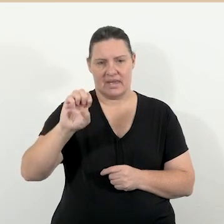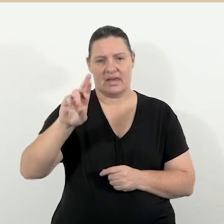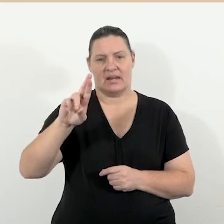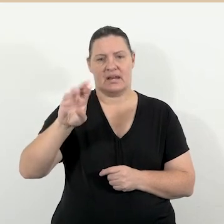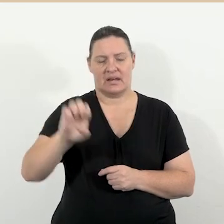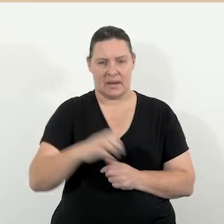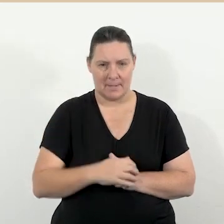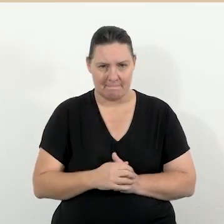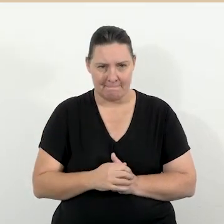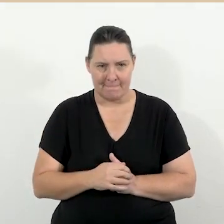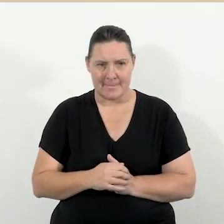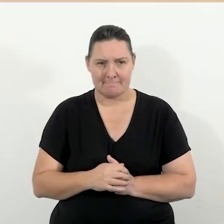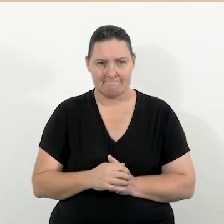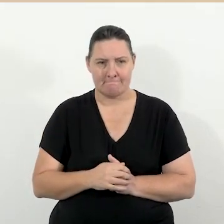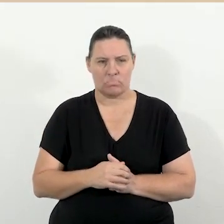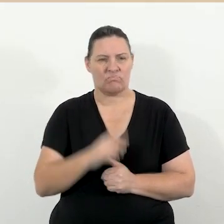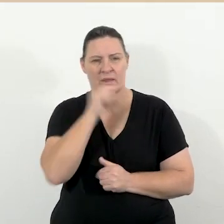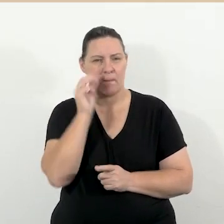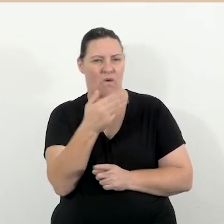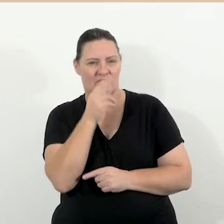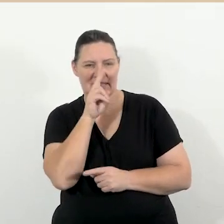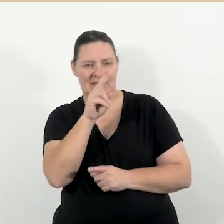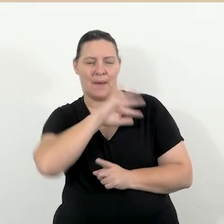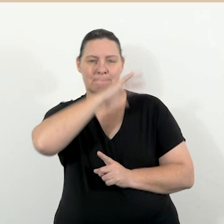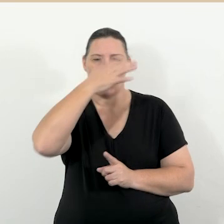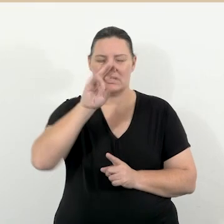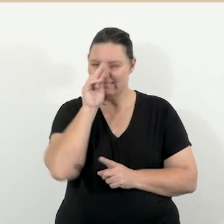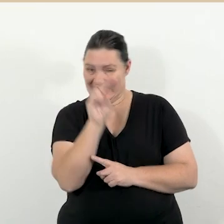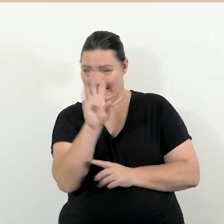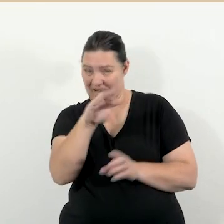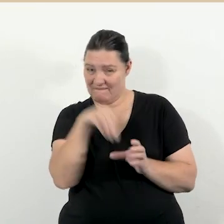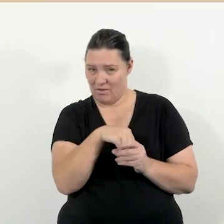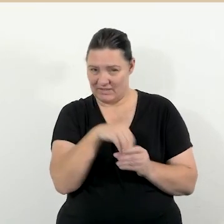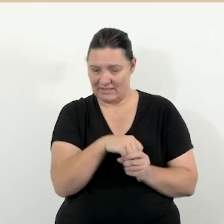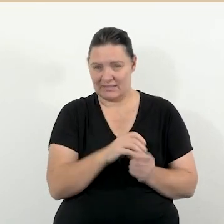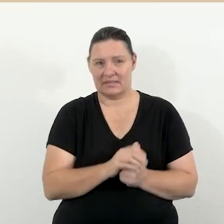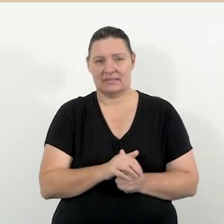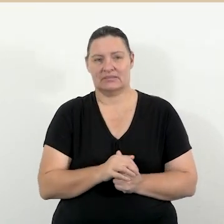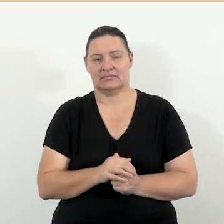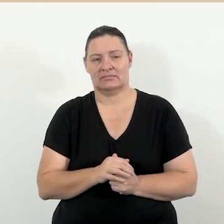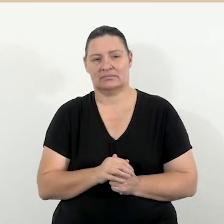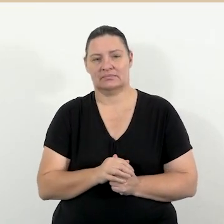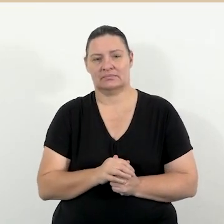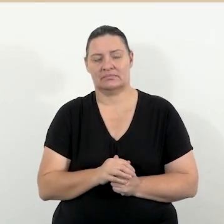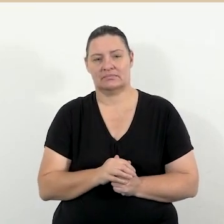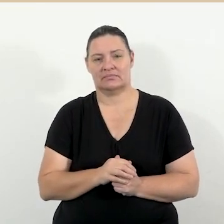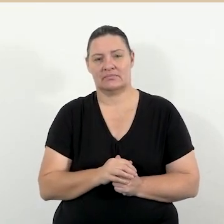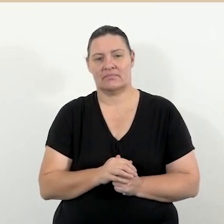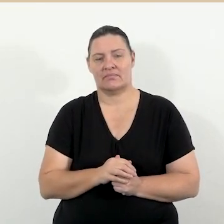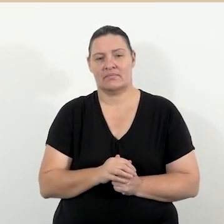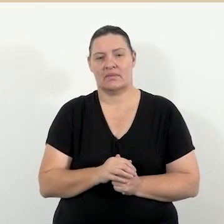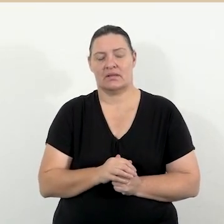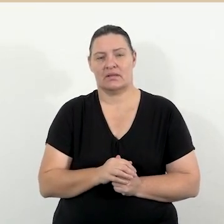me just erase here my naming so that you can see my mountain clearly. There is the mountain, which is also part of